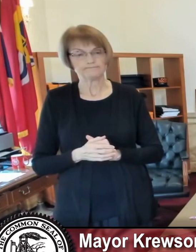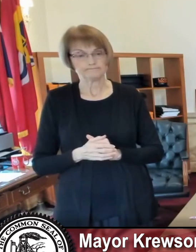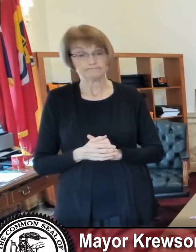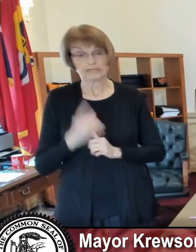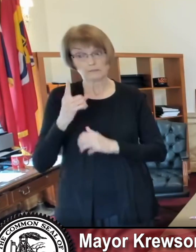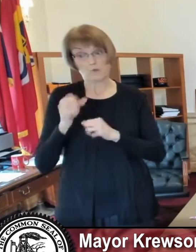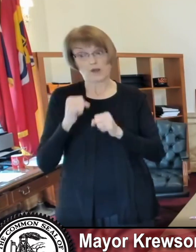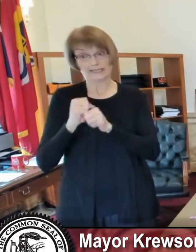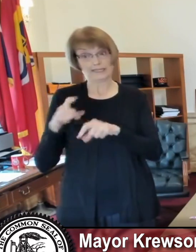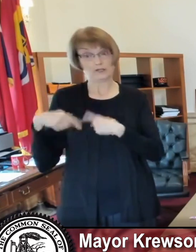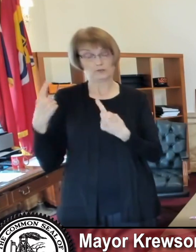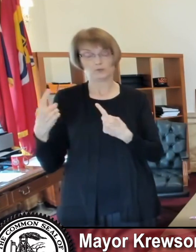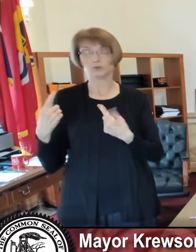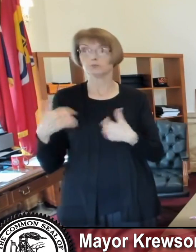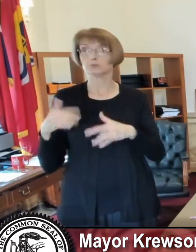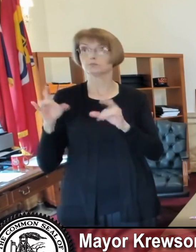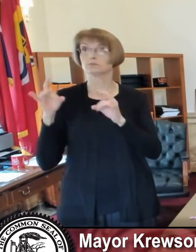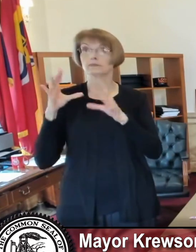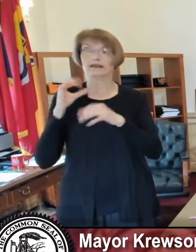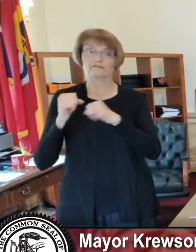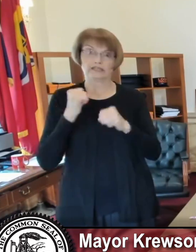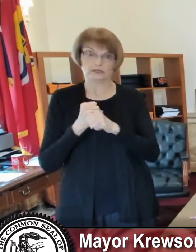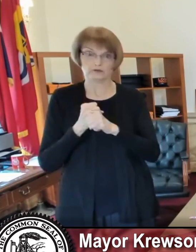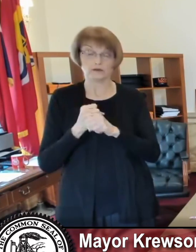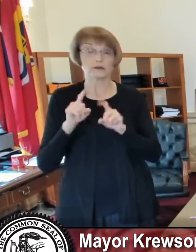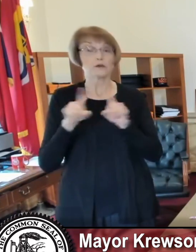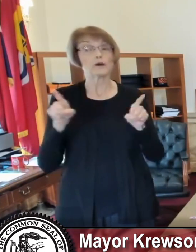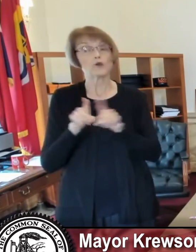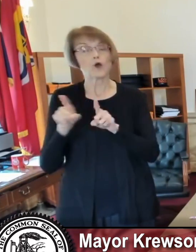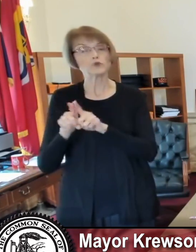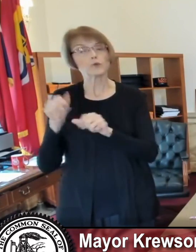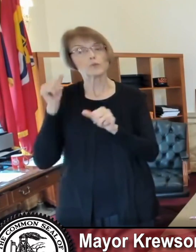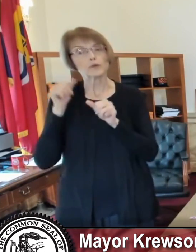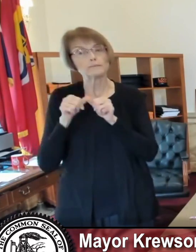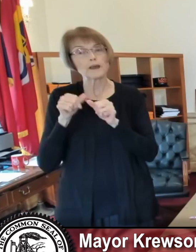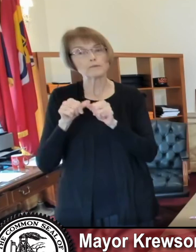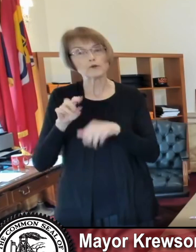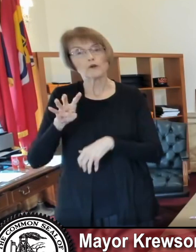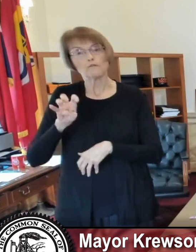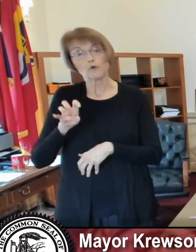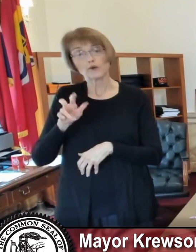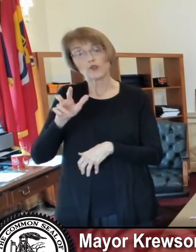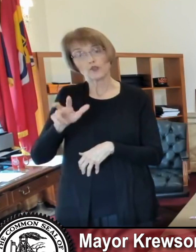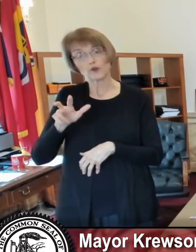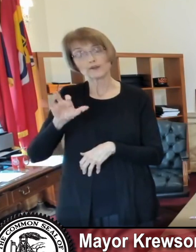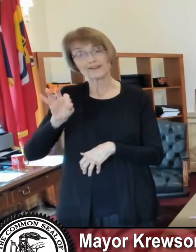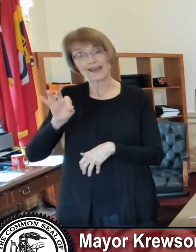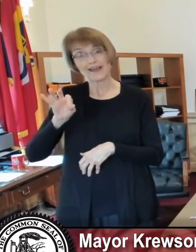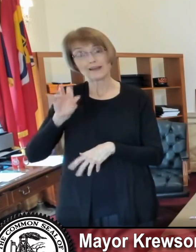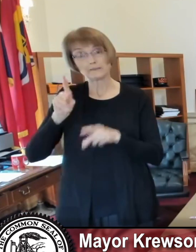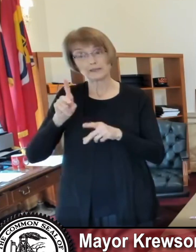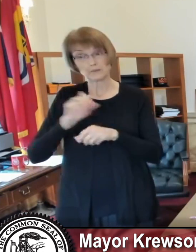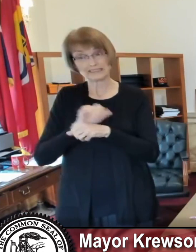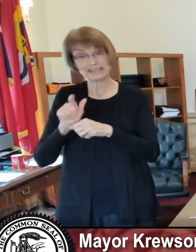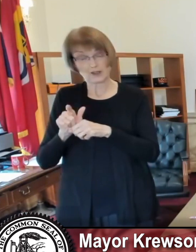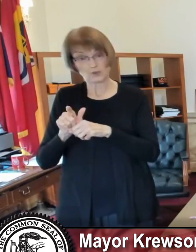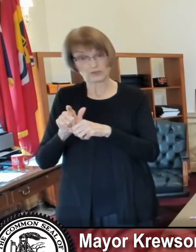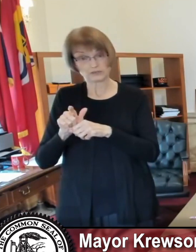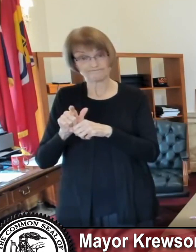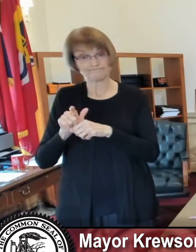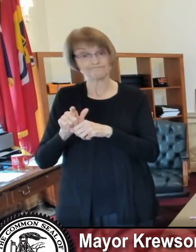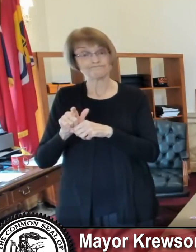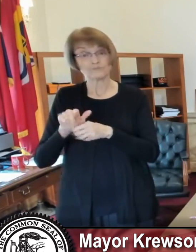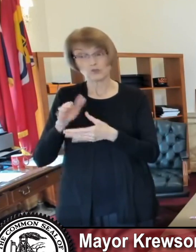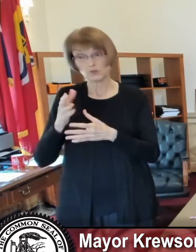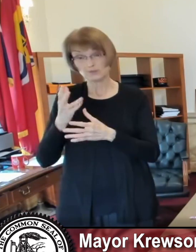1 year and it has been a heck of a year. But we also have to remember the 439 St. Louisans who lost their